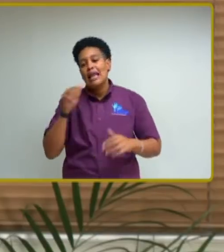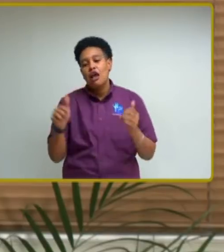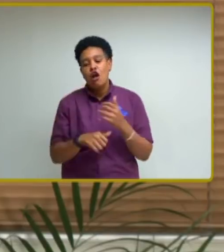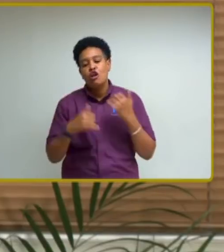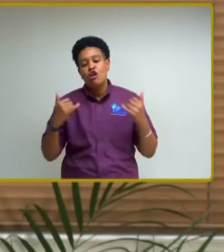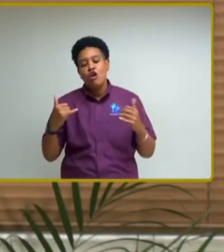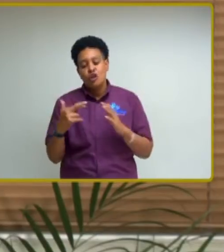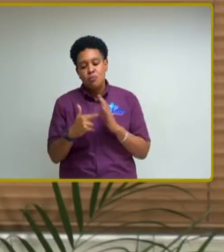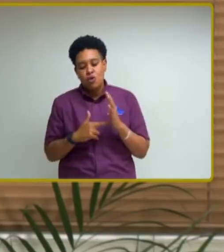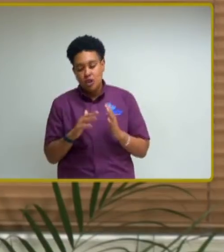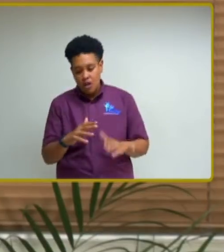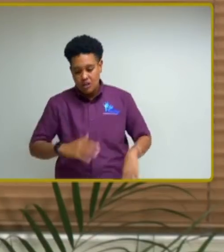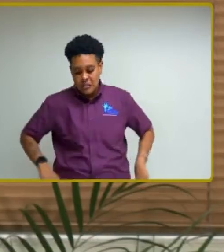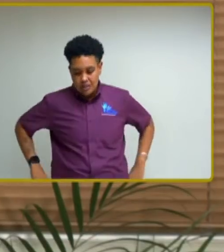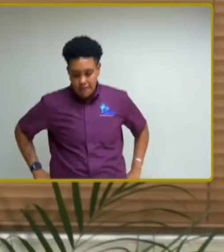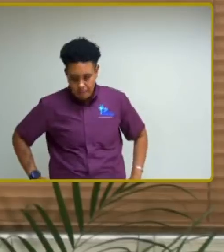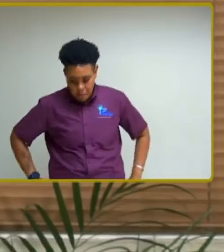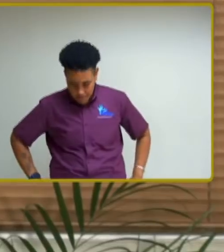current protocol.